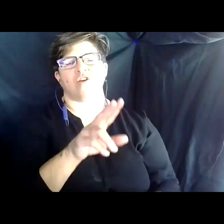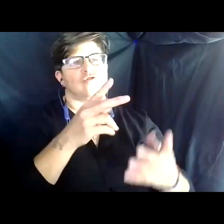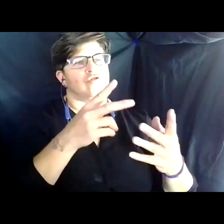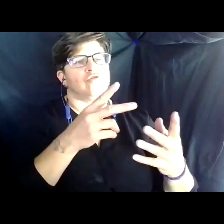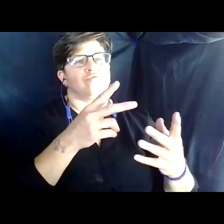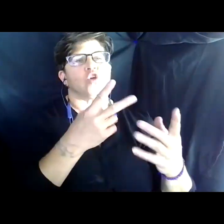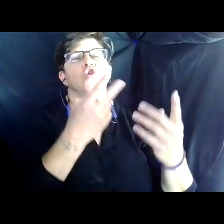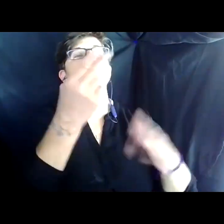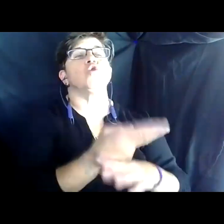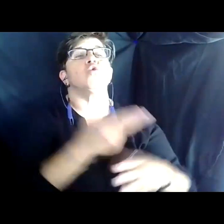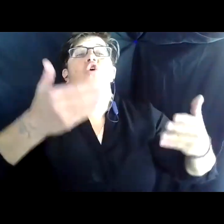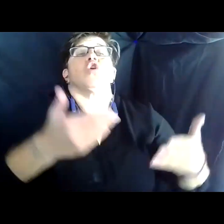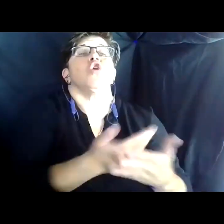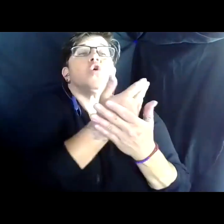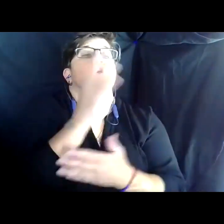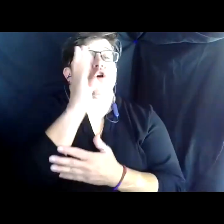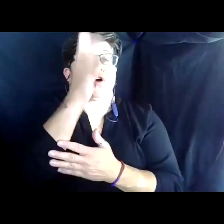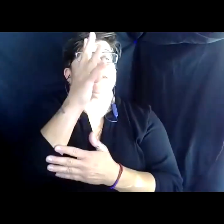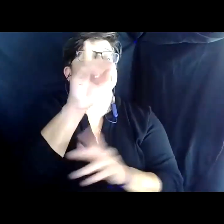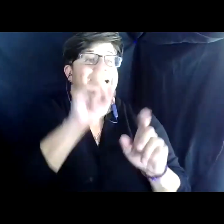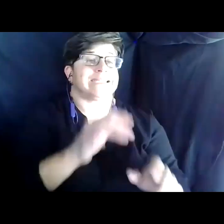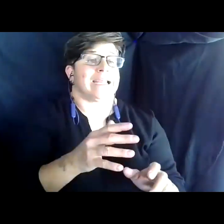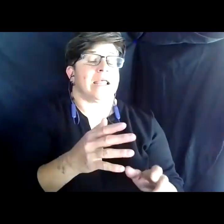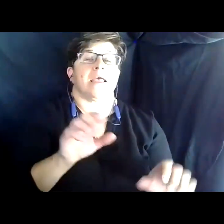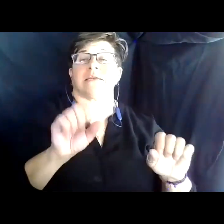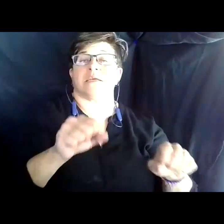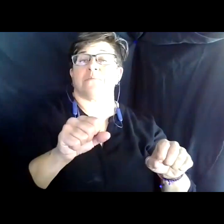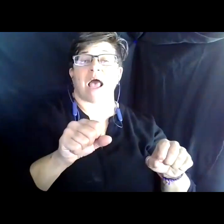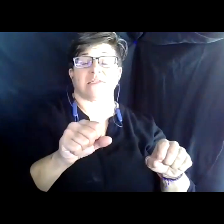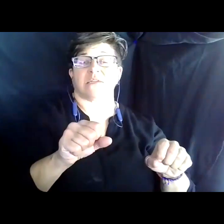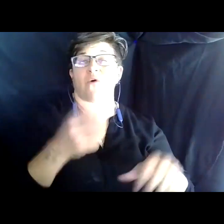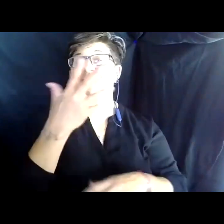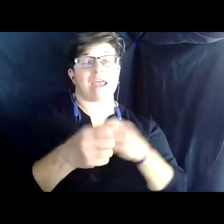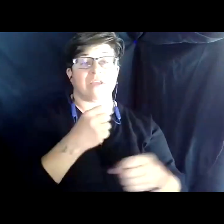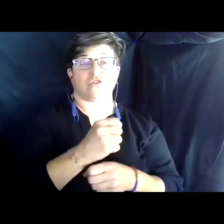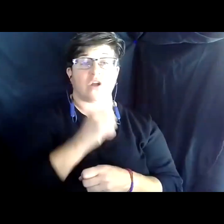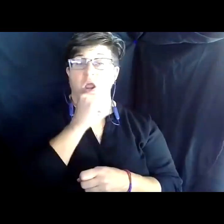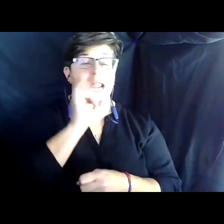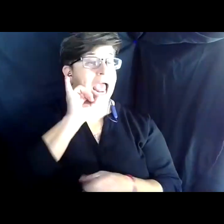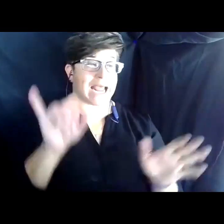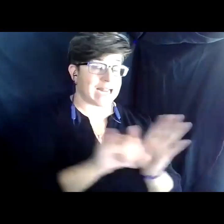possible, because yes, there is a chance that it couldn't be solved 5 years ago and it can be solved today.